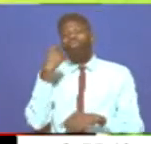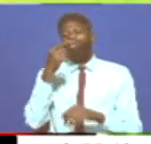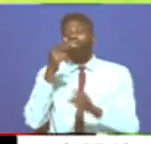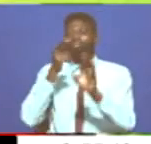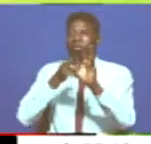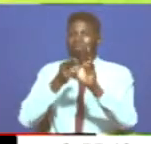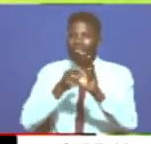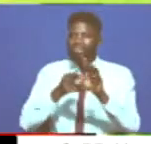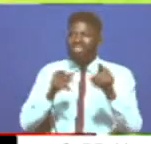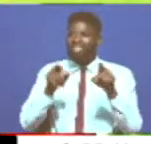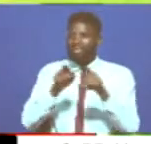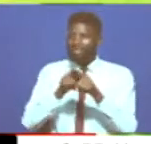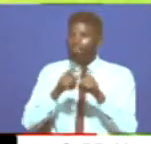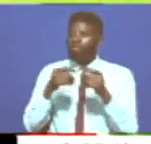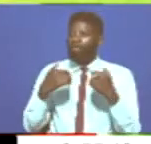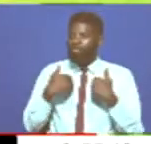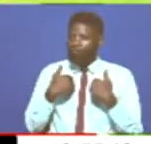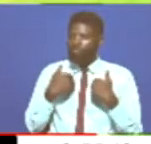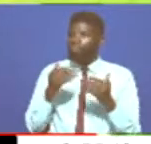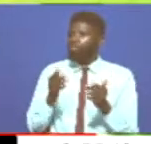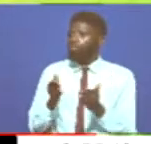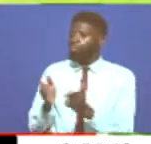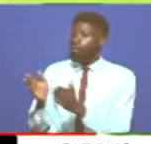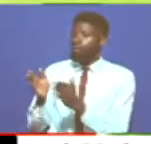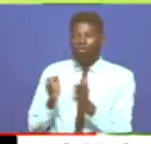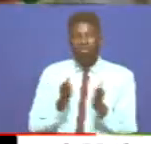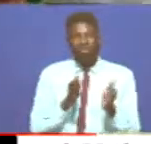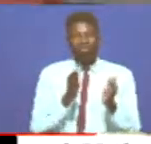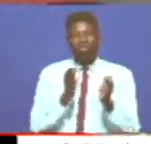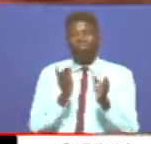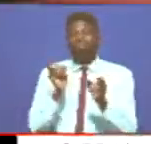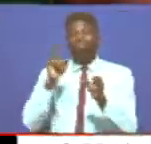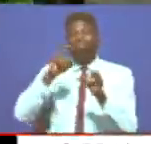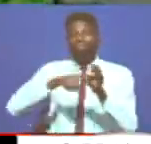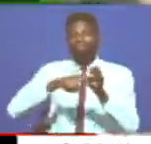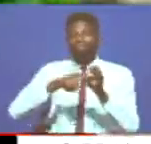pia njia za ku join zile professional teams.